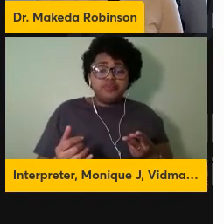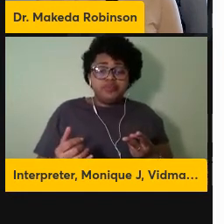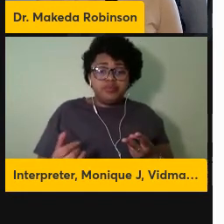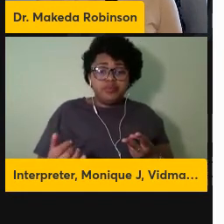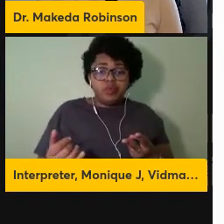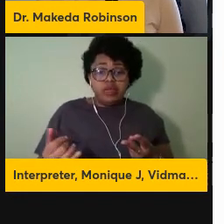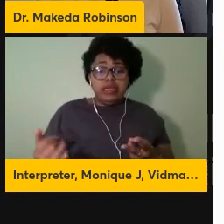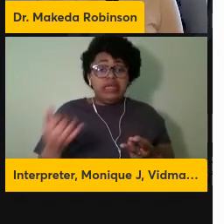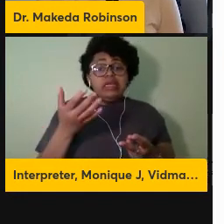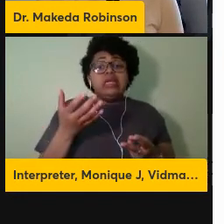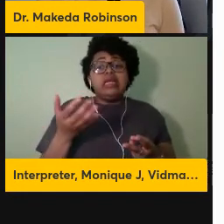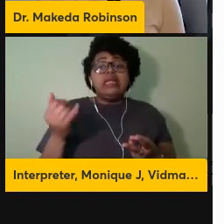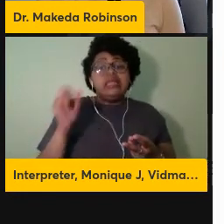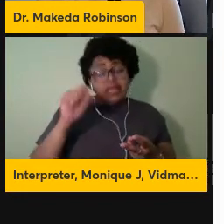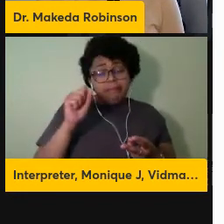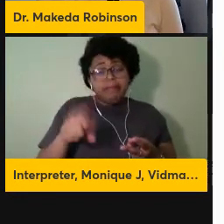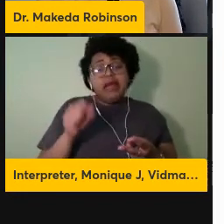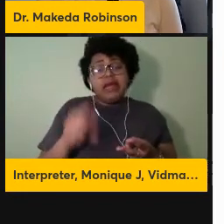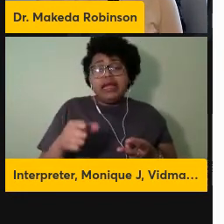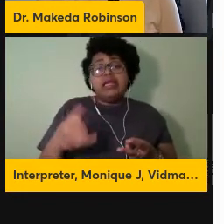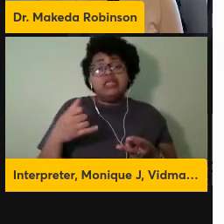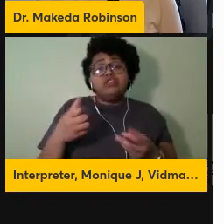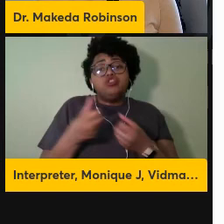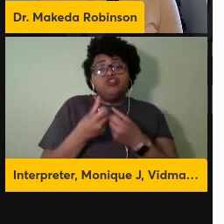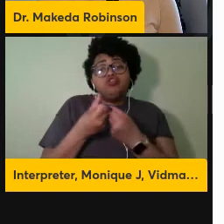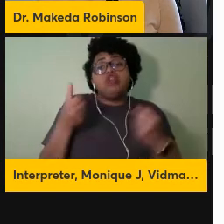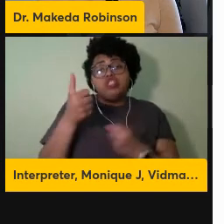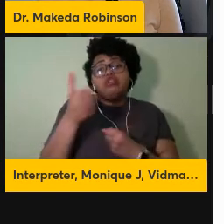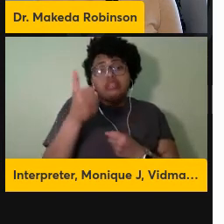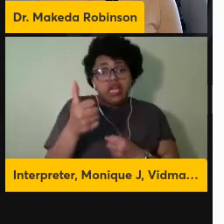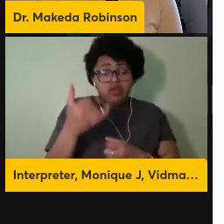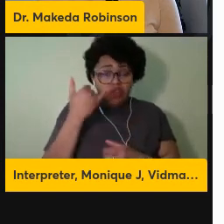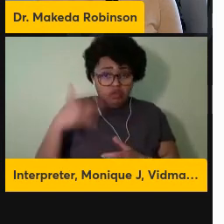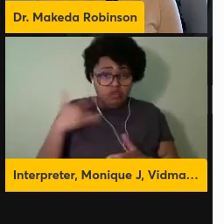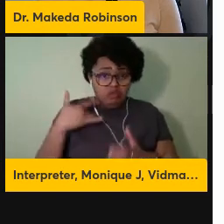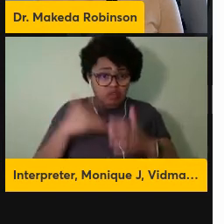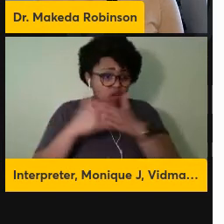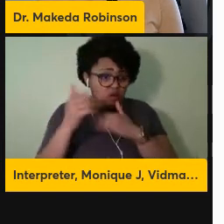this project really allowed me to grow both as a scientist as well as